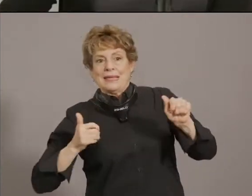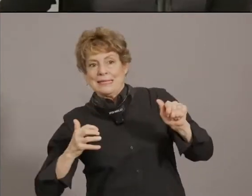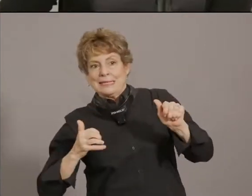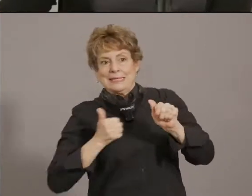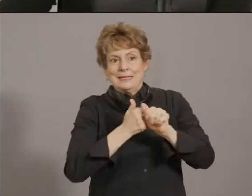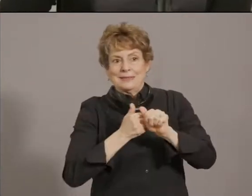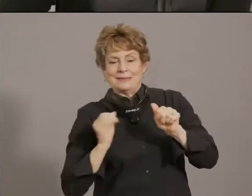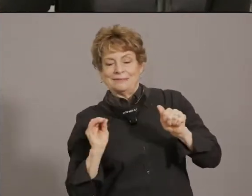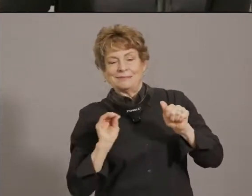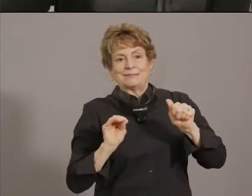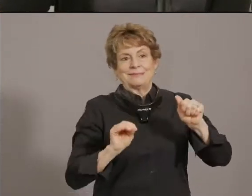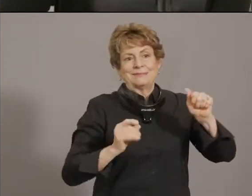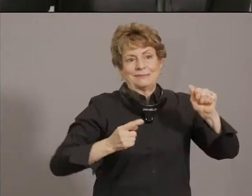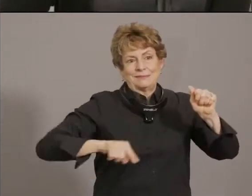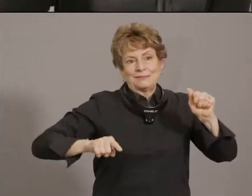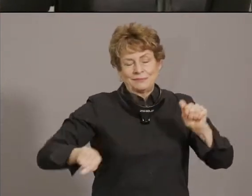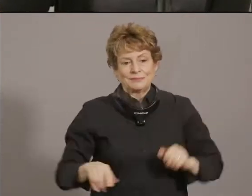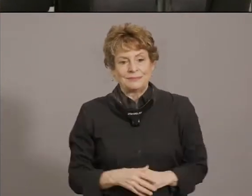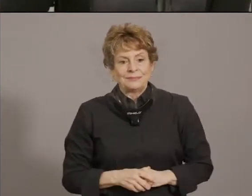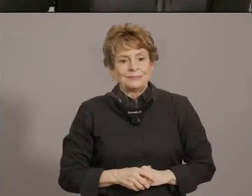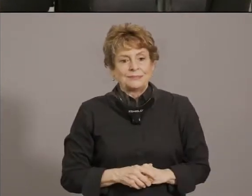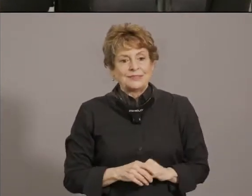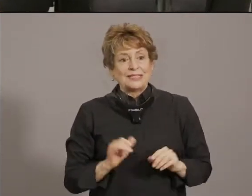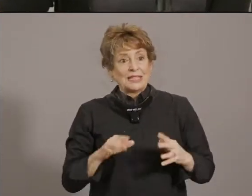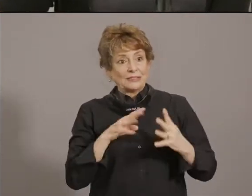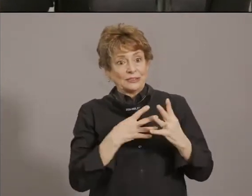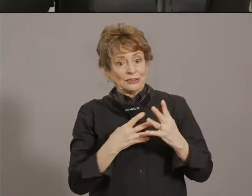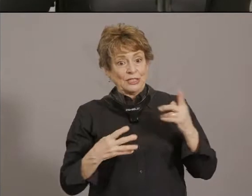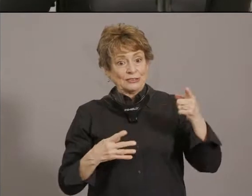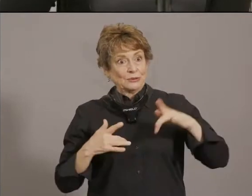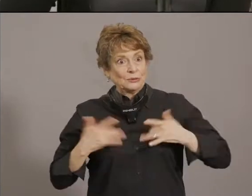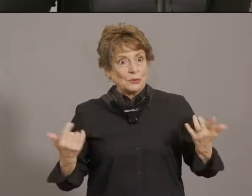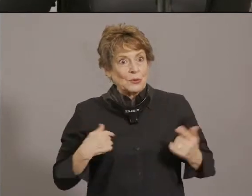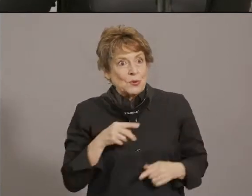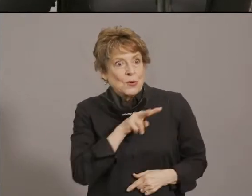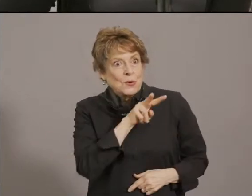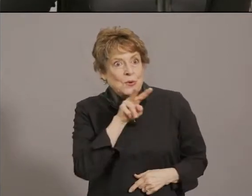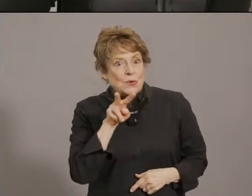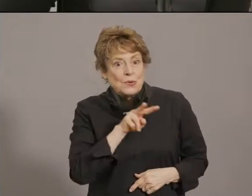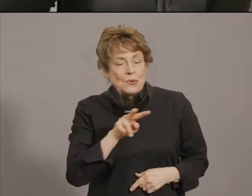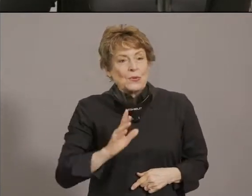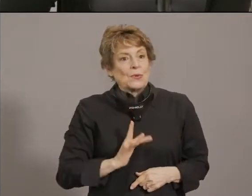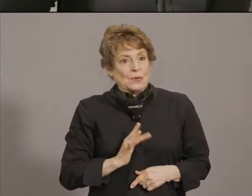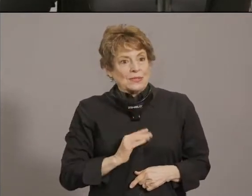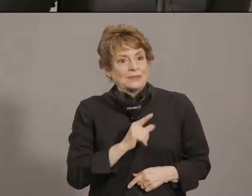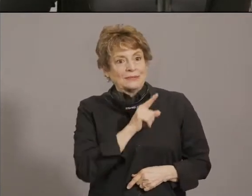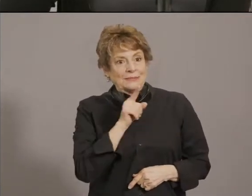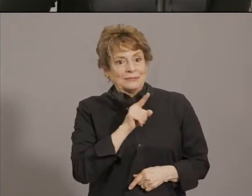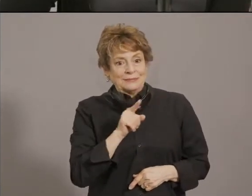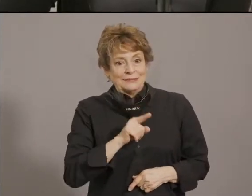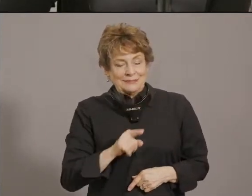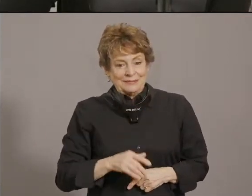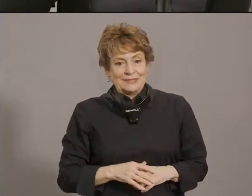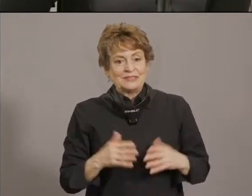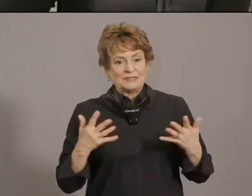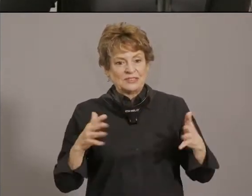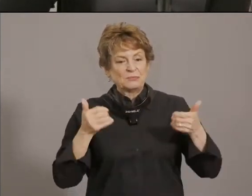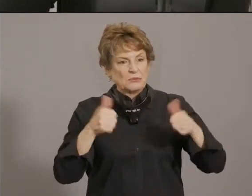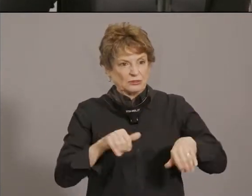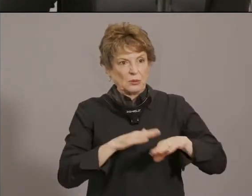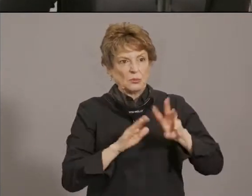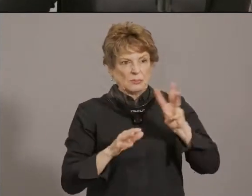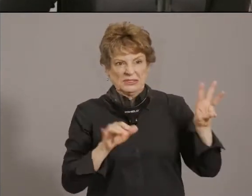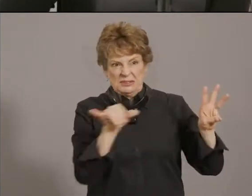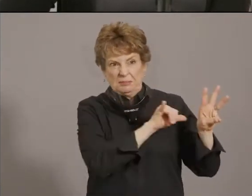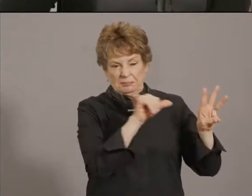And very excited about this graph. So this graph is taken out of our weekly infographic that gets posted, but you can see that almost all